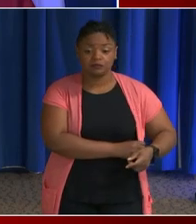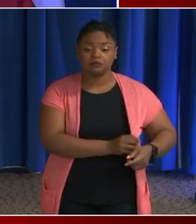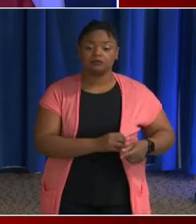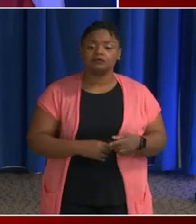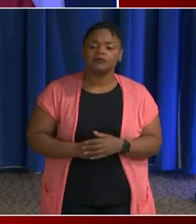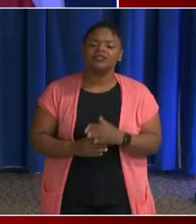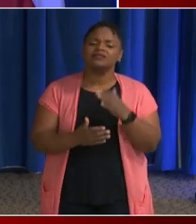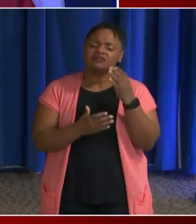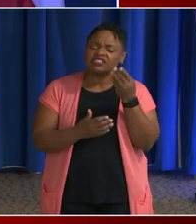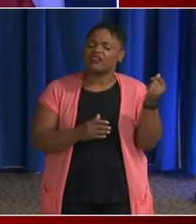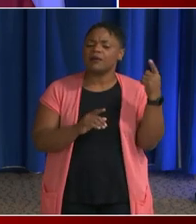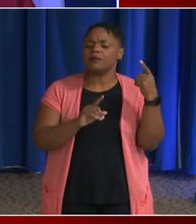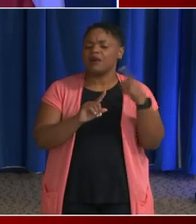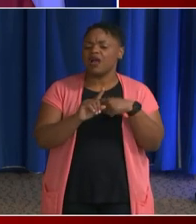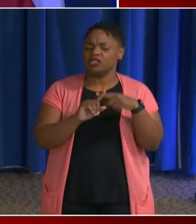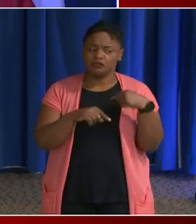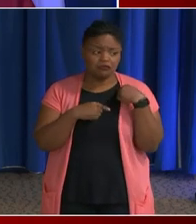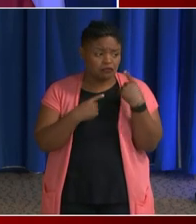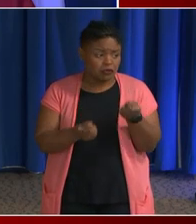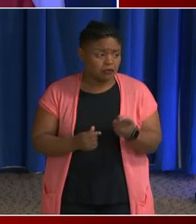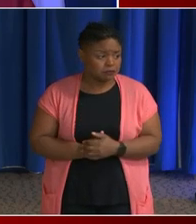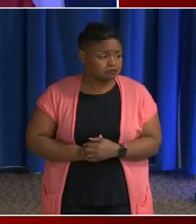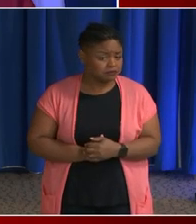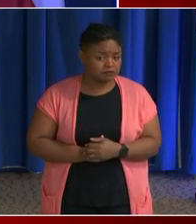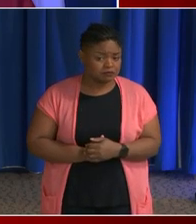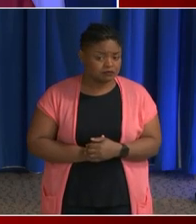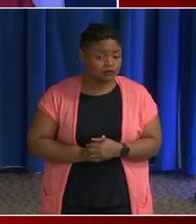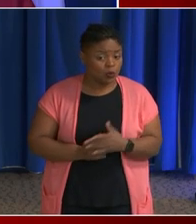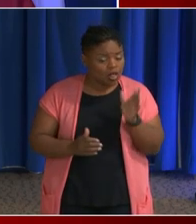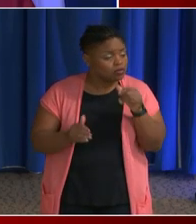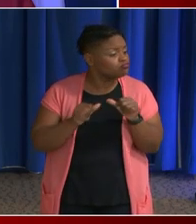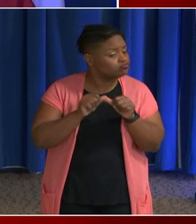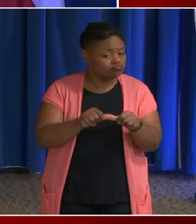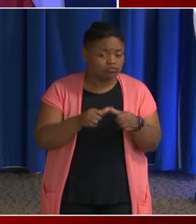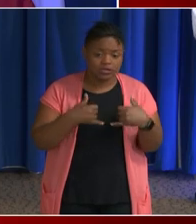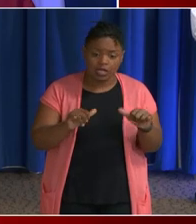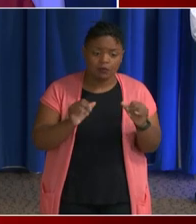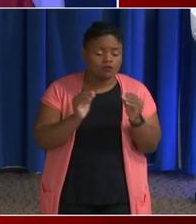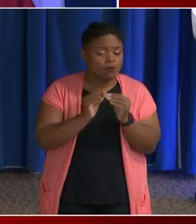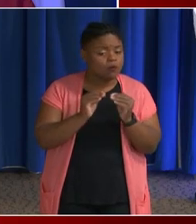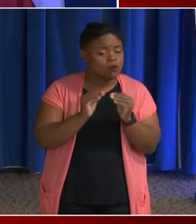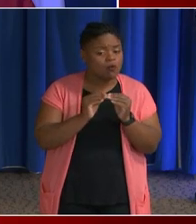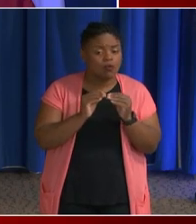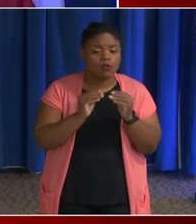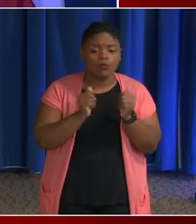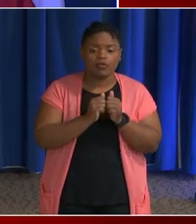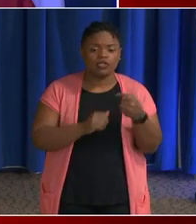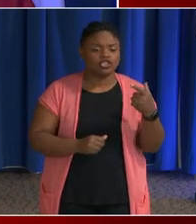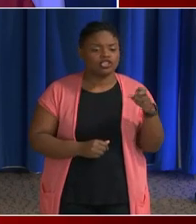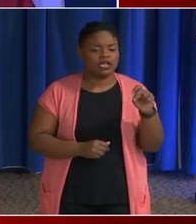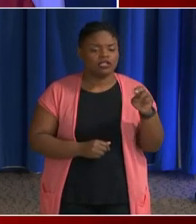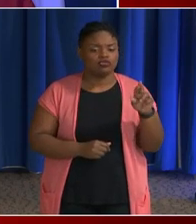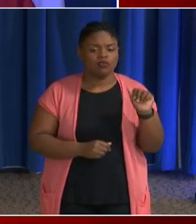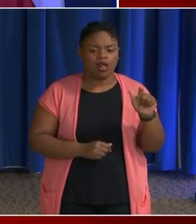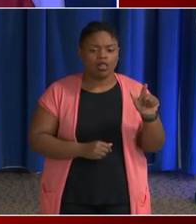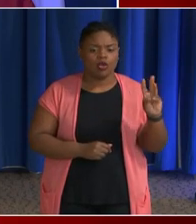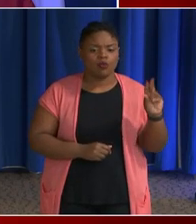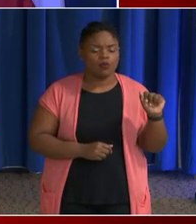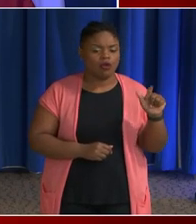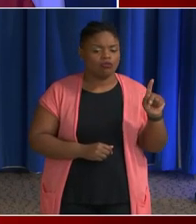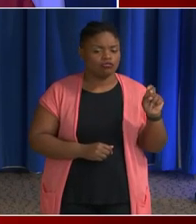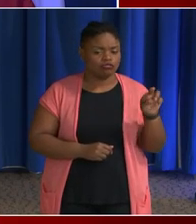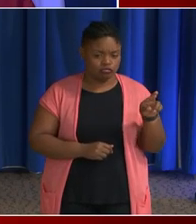of months. And so we will continue to have those discussions with General Walker. Our Congresswoman has a bill